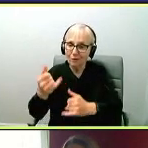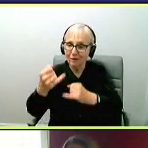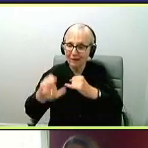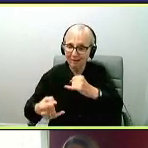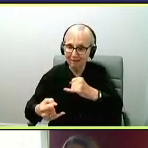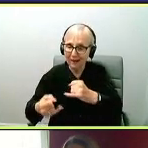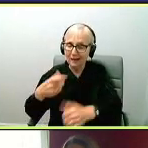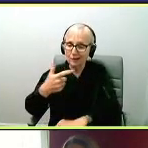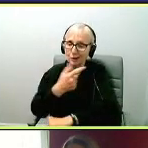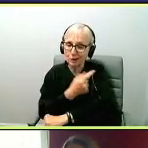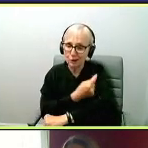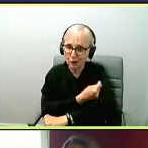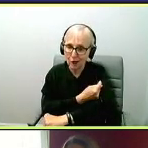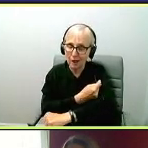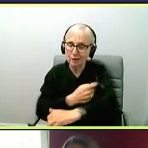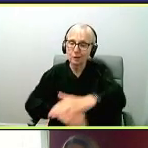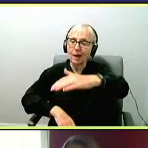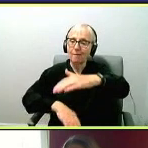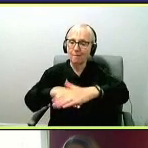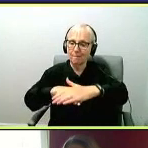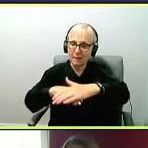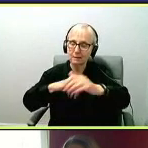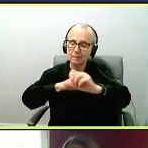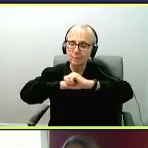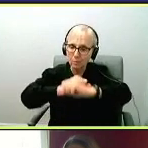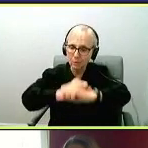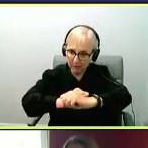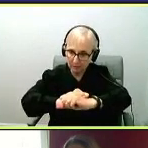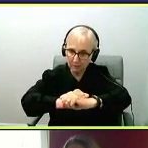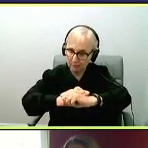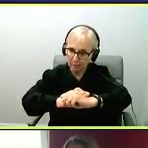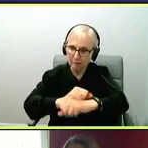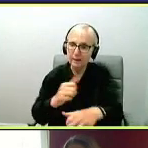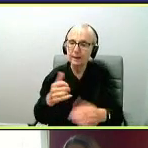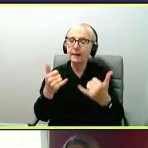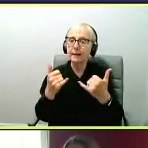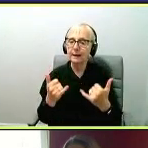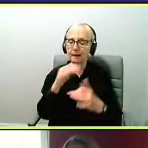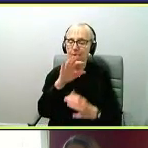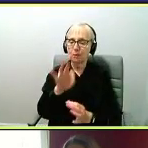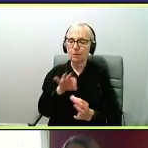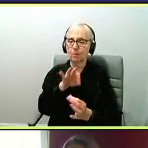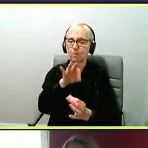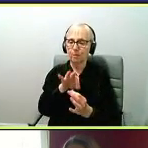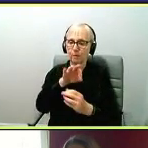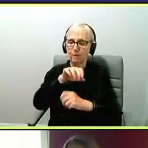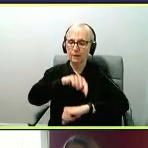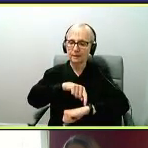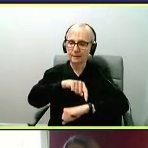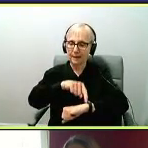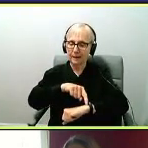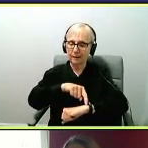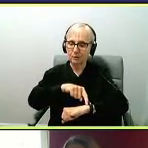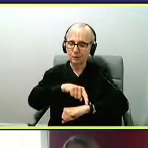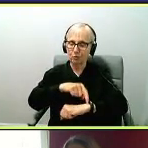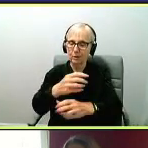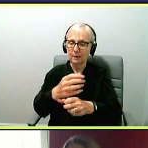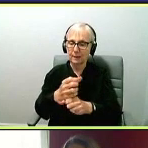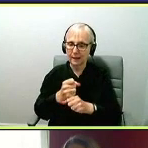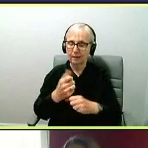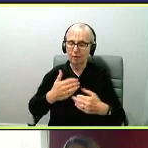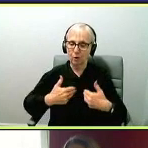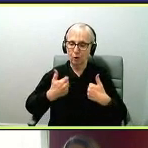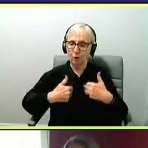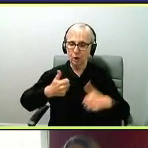series dose to build maximum protection. Now is the perfect time for families to get their youngest children